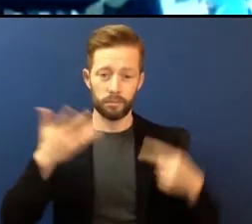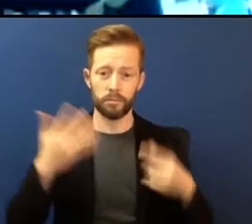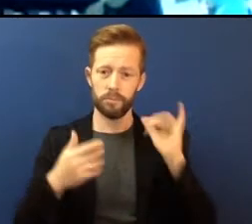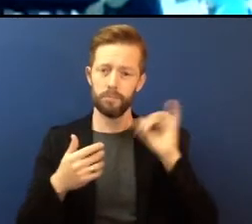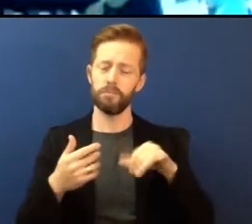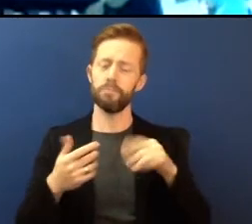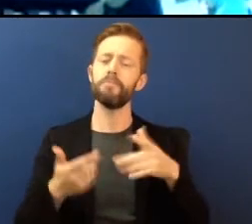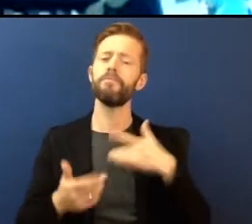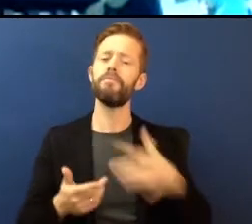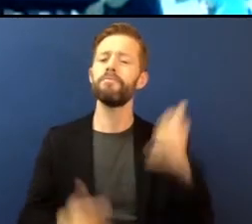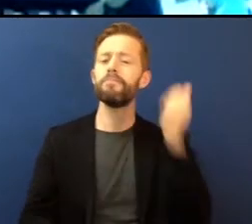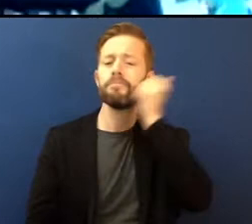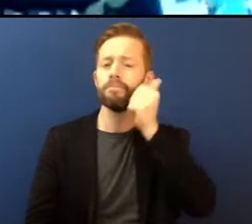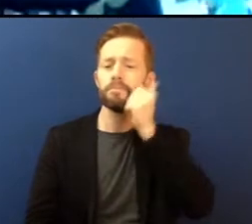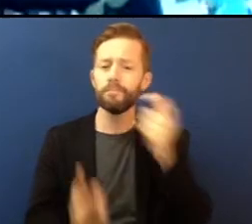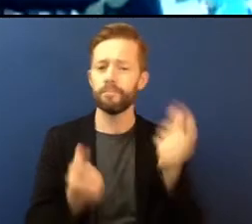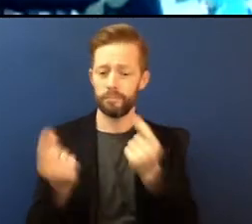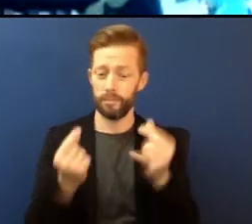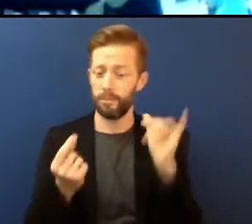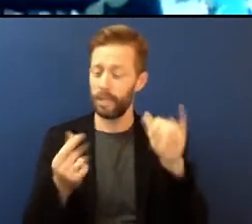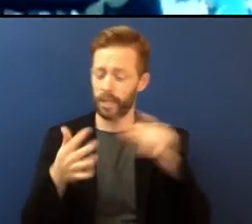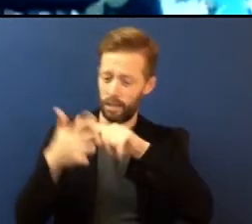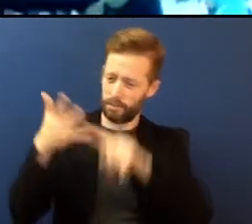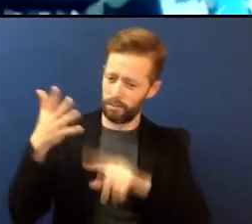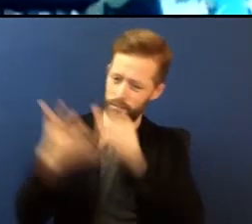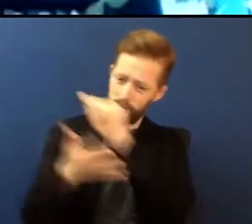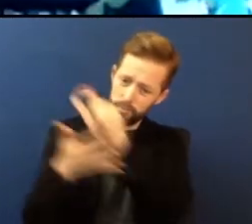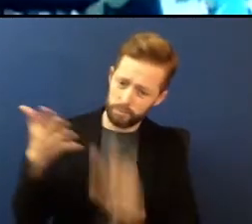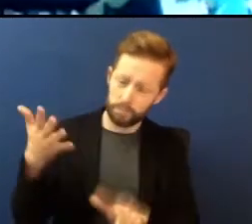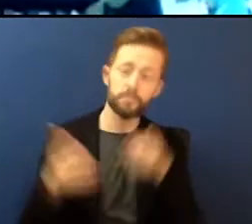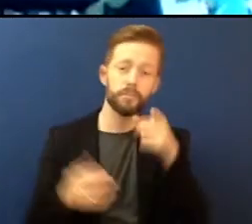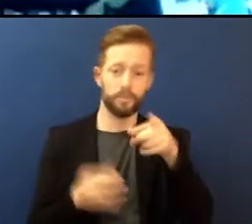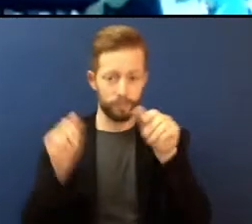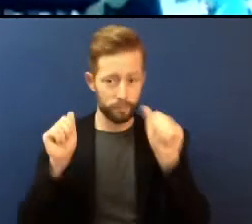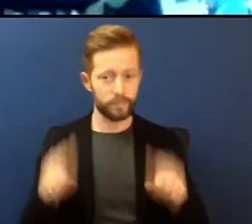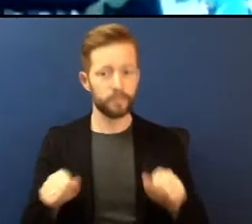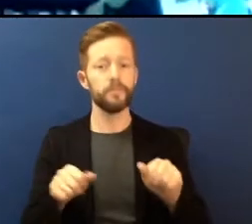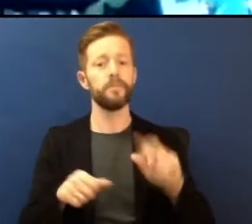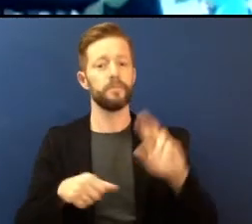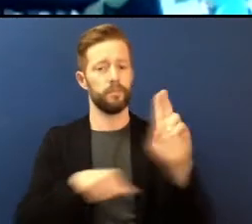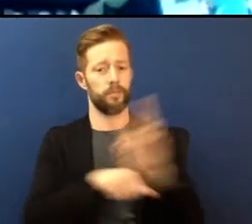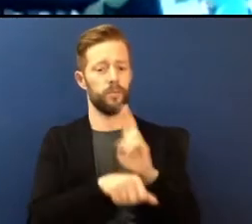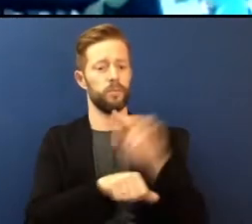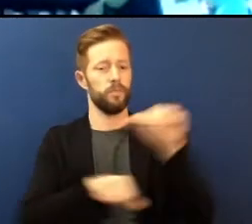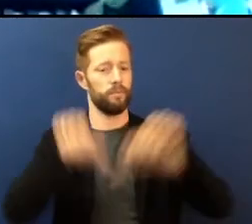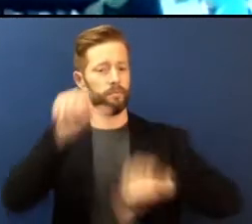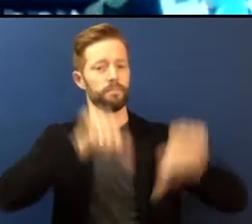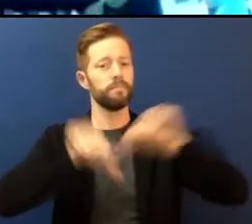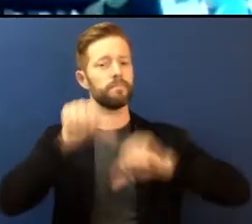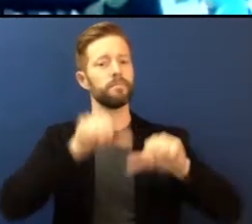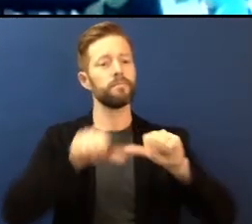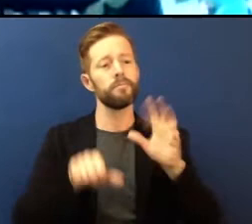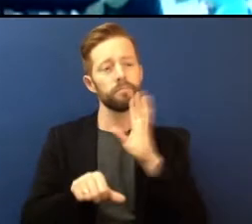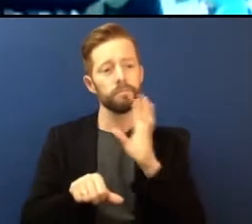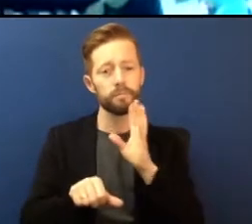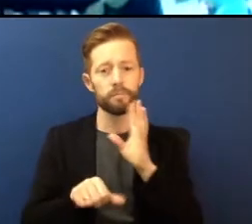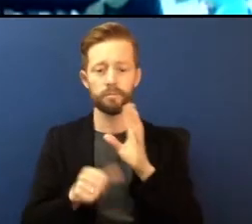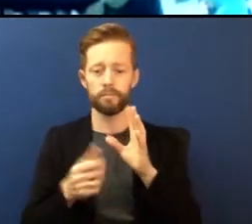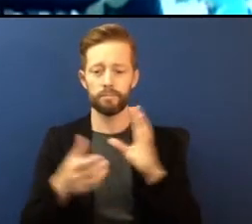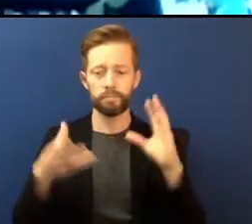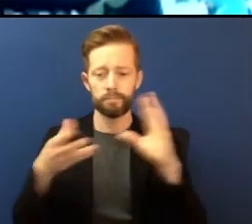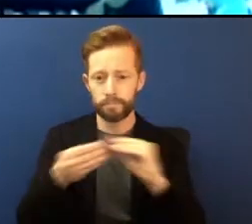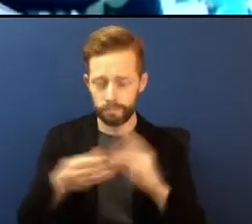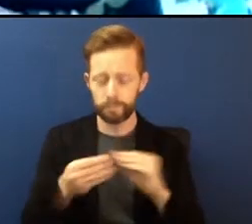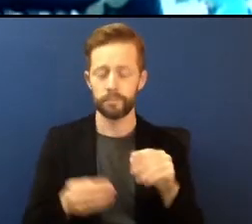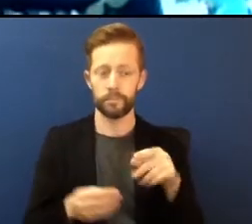bath. These are all routines that happen on a regular basis, and they're all opportunities, to use a lens of science to